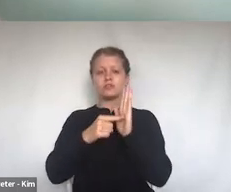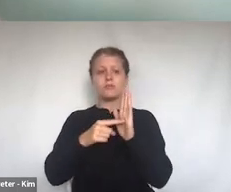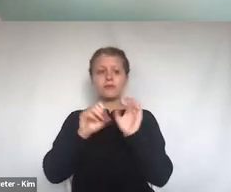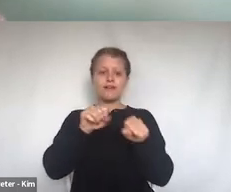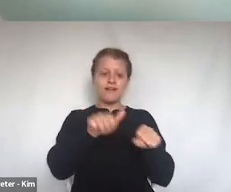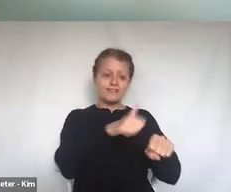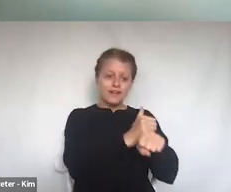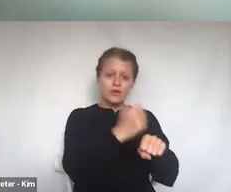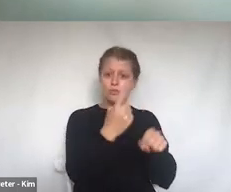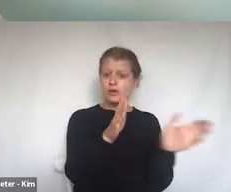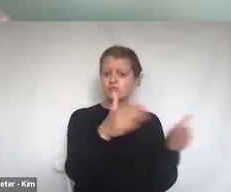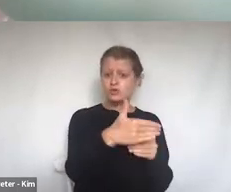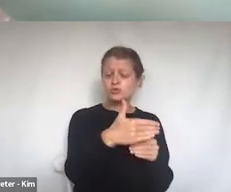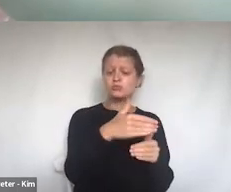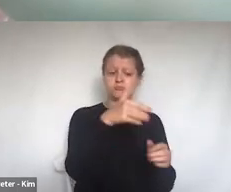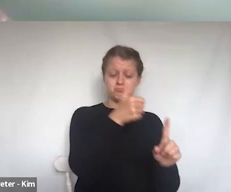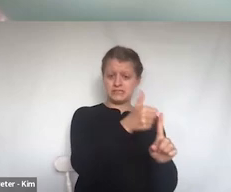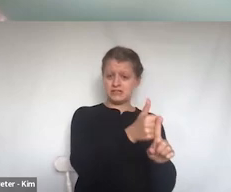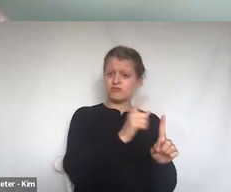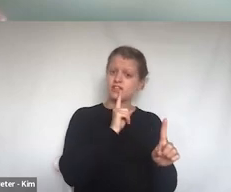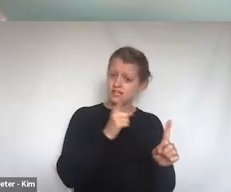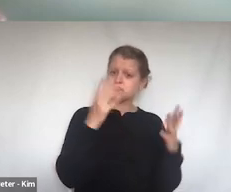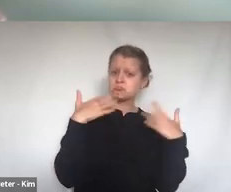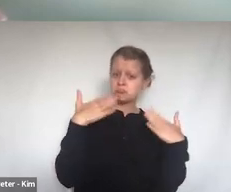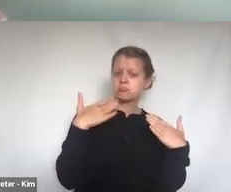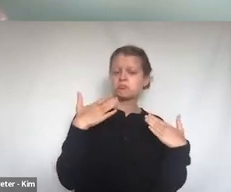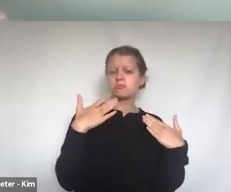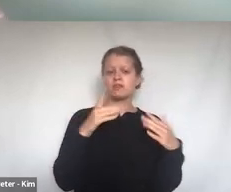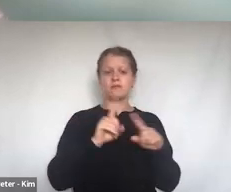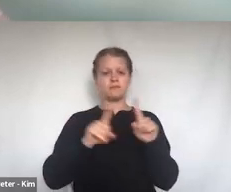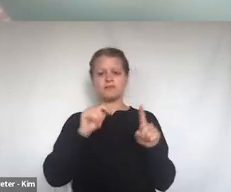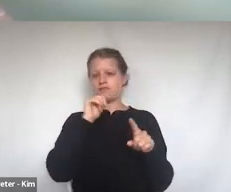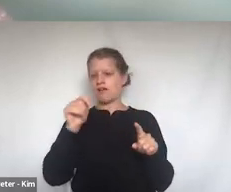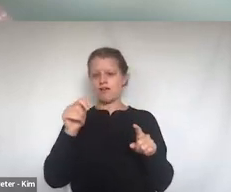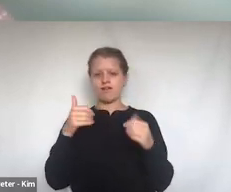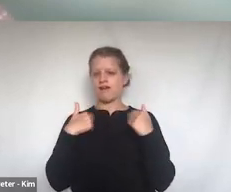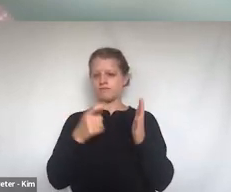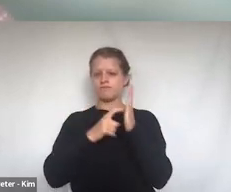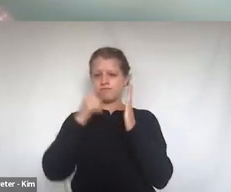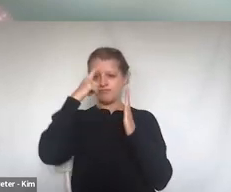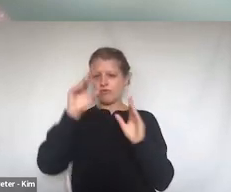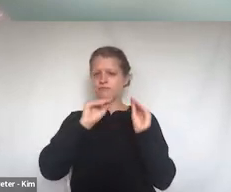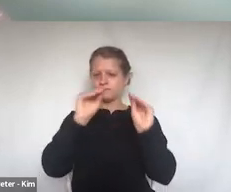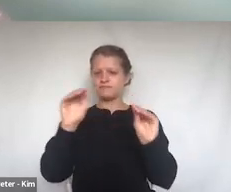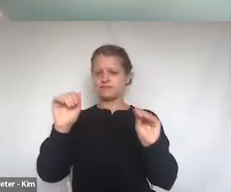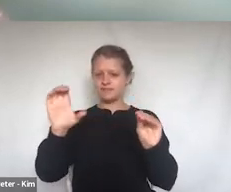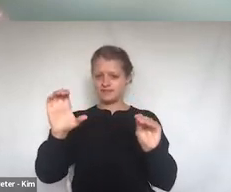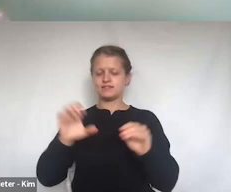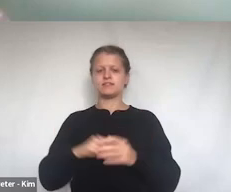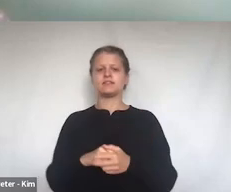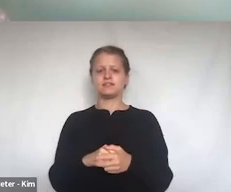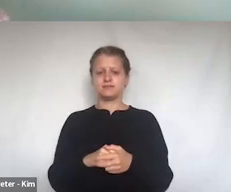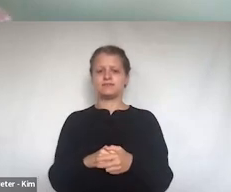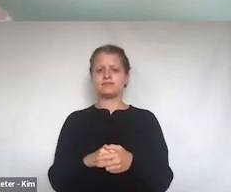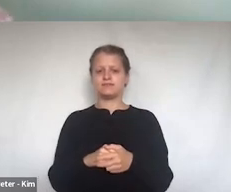a lounge area, things like that. And the support for long-term care homes to both upgrade to central air conditioning in some cases, or